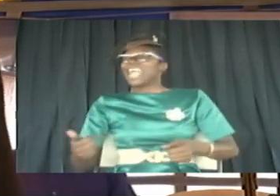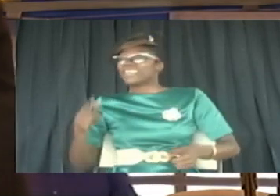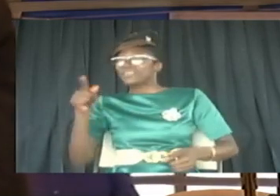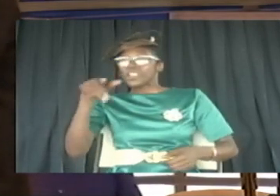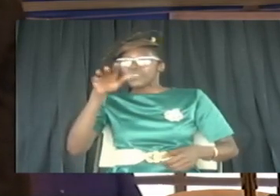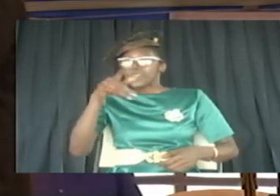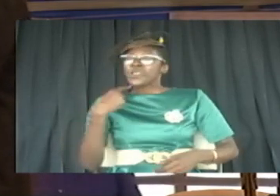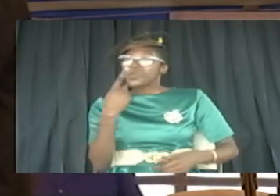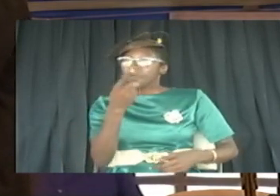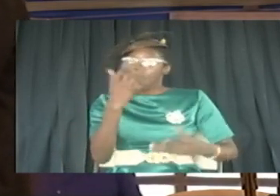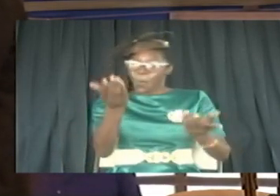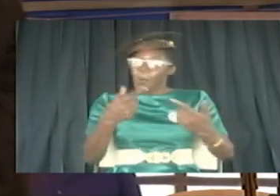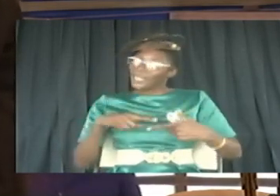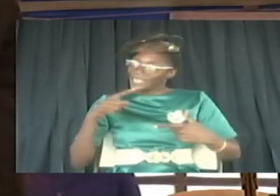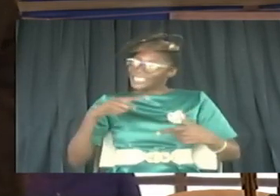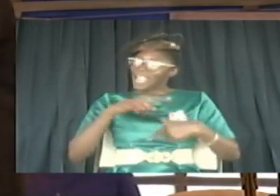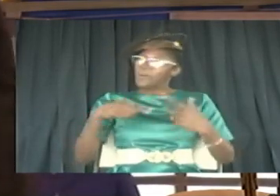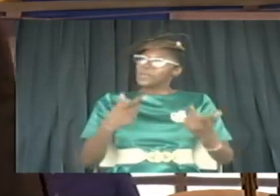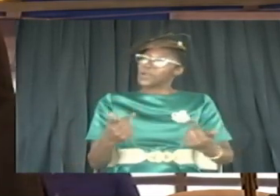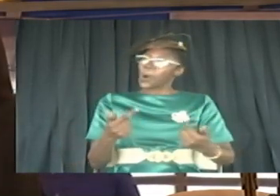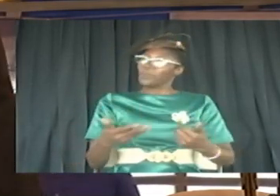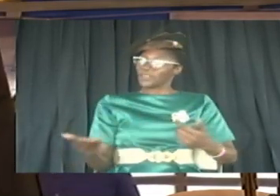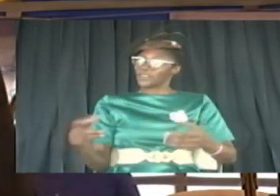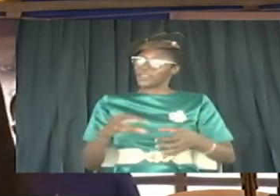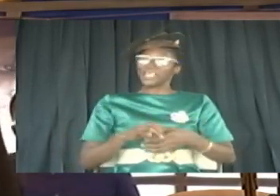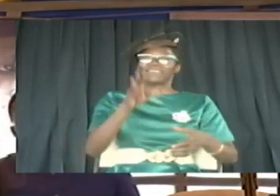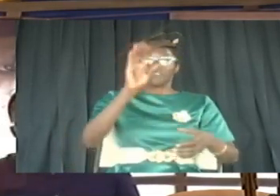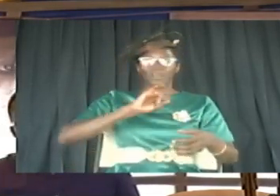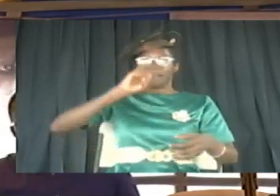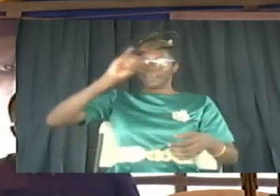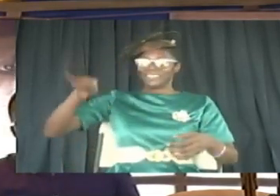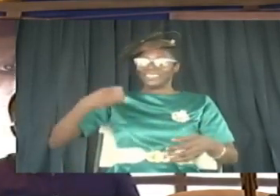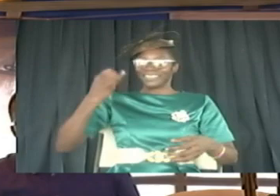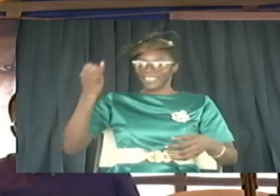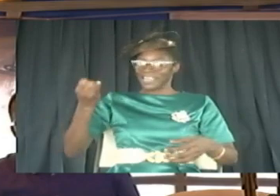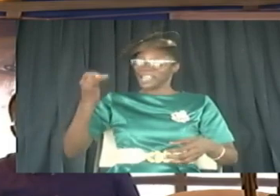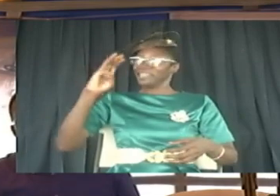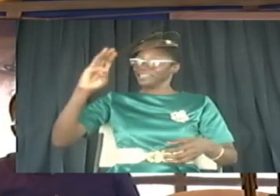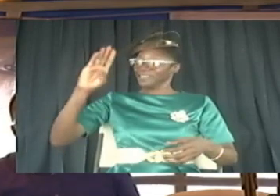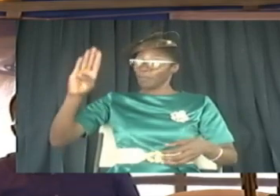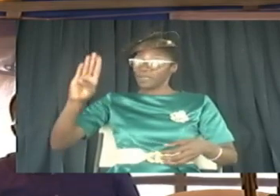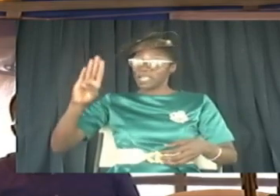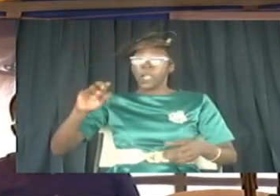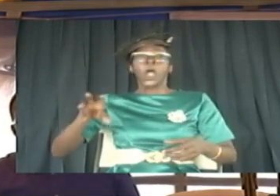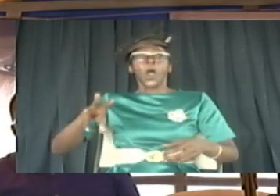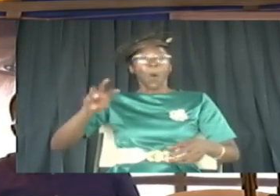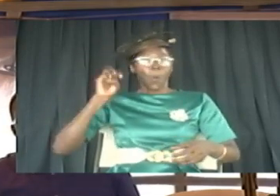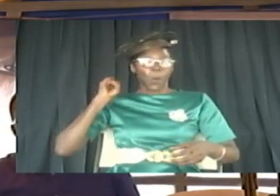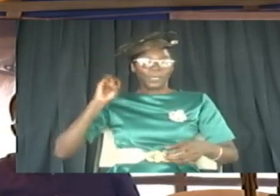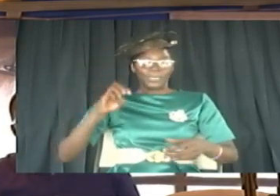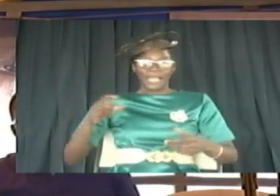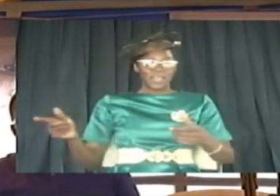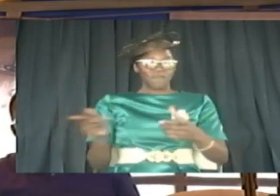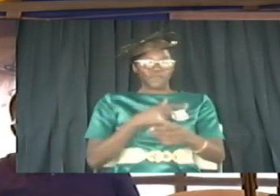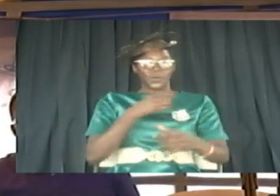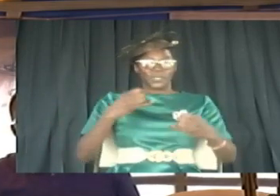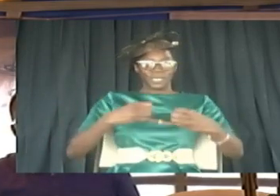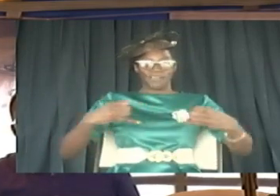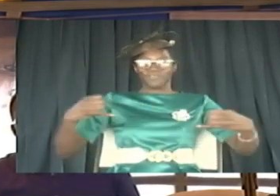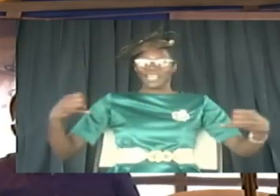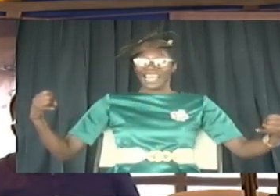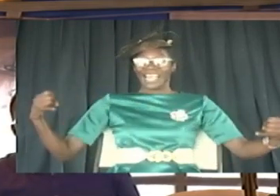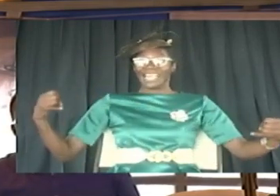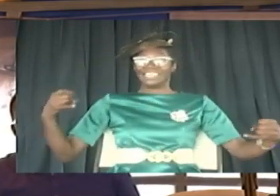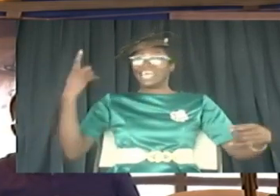when it comes to the things of God, Jacob was at the front of the line. Jacob did not care what